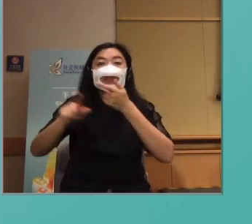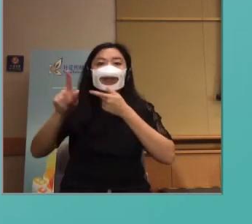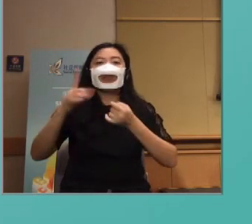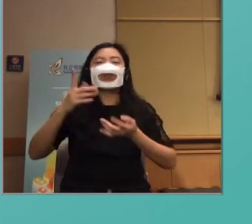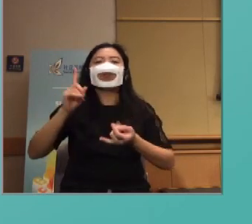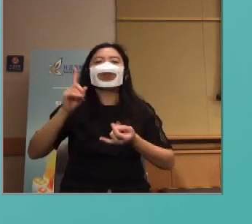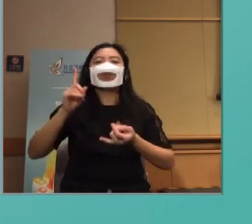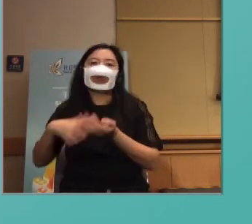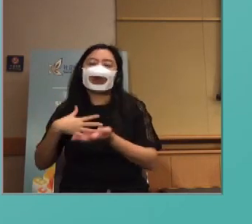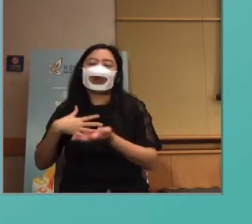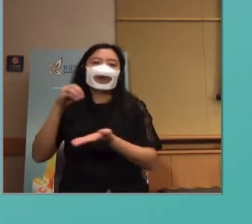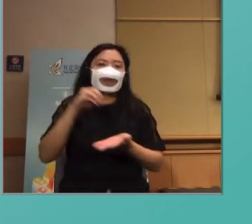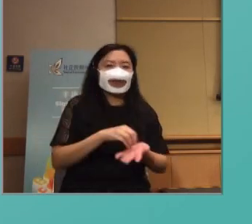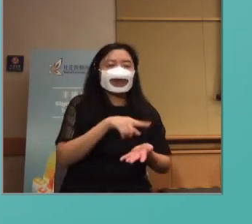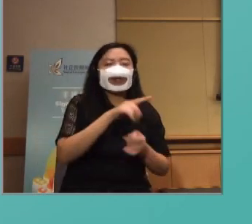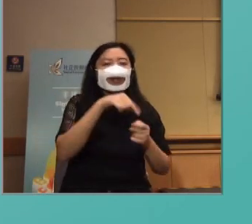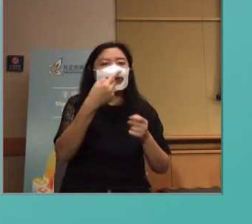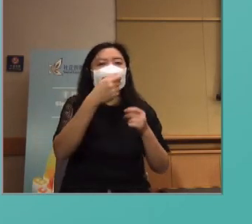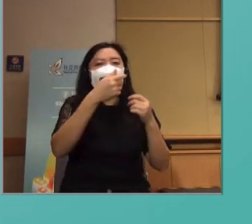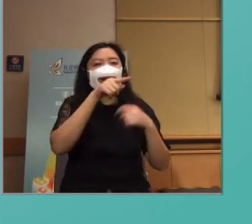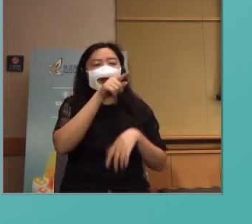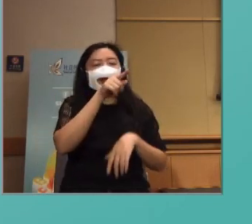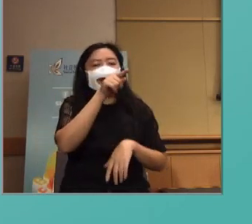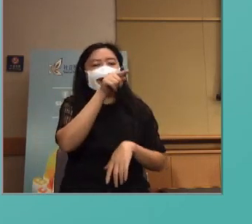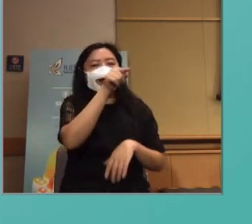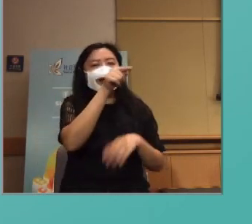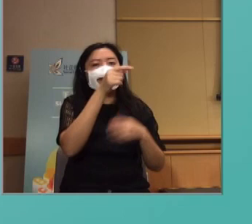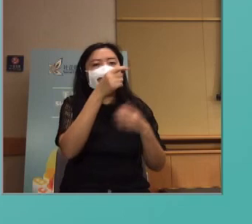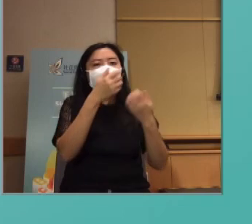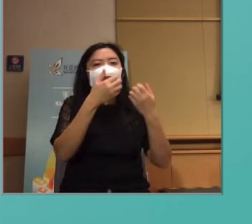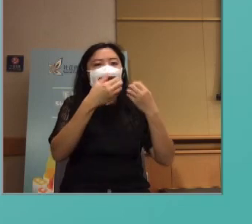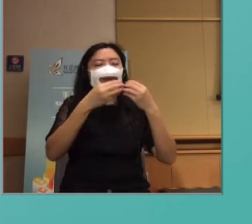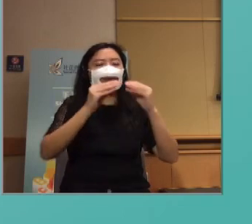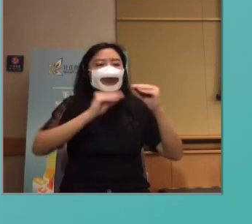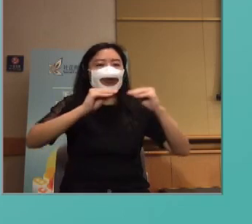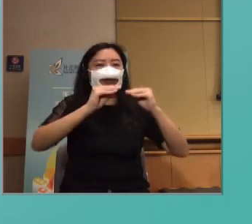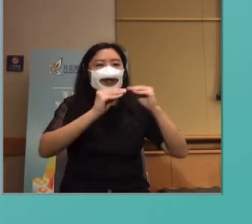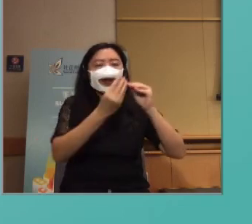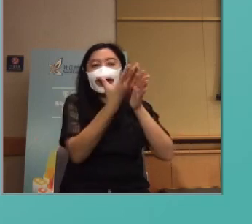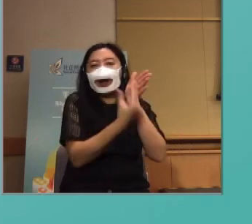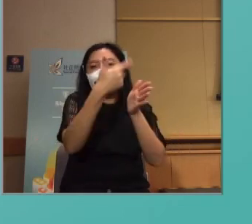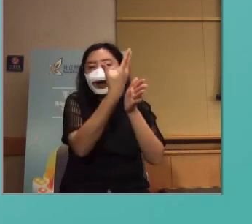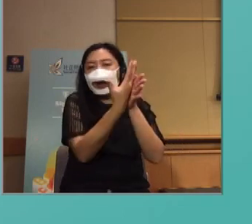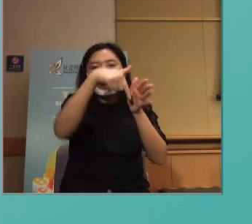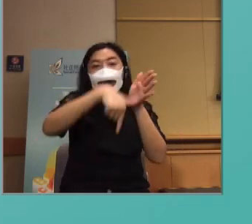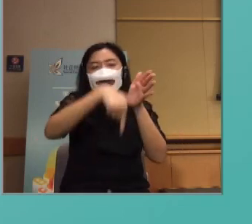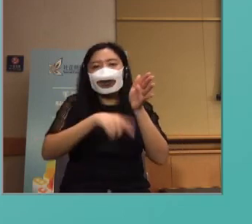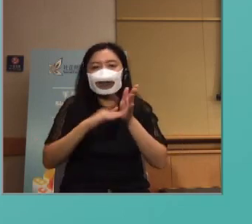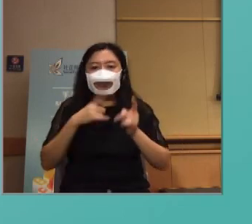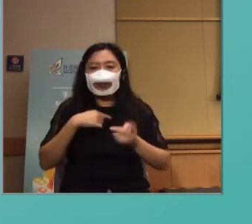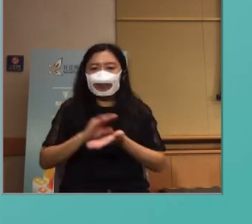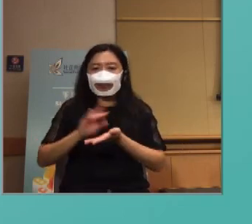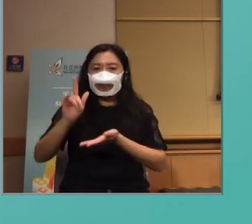cheaper than OpenSea in terms of gas, and I sold them for 7 BNB per piece, 77 short